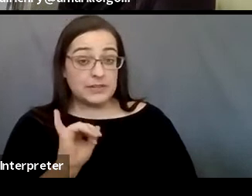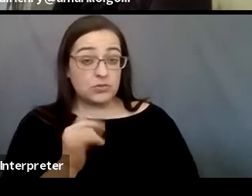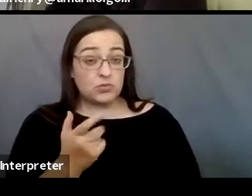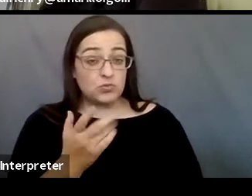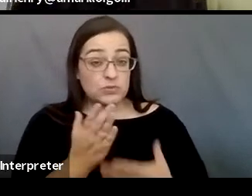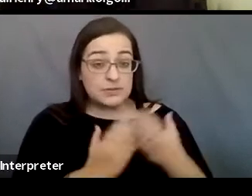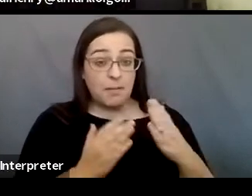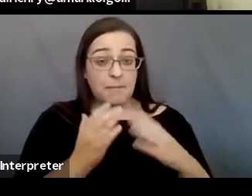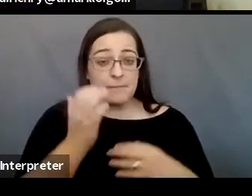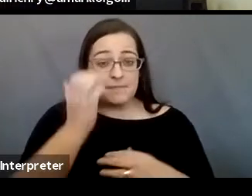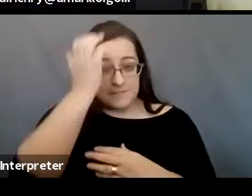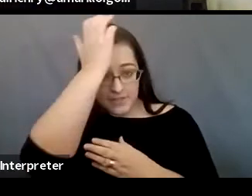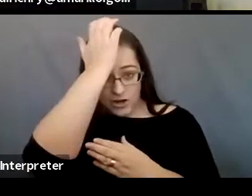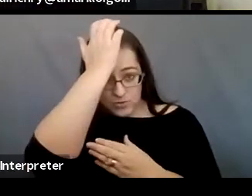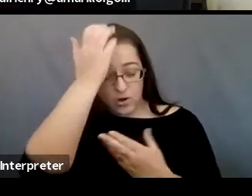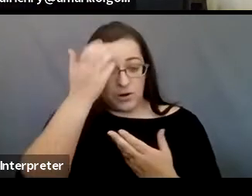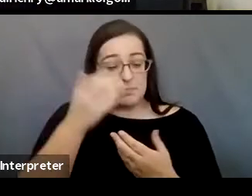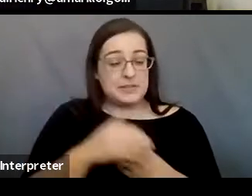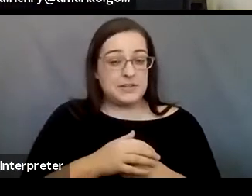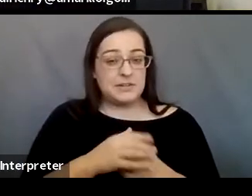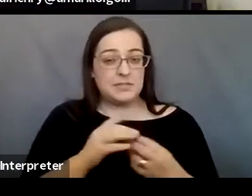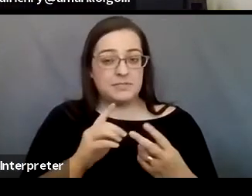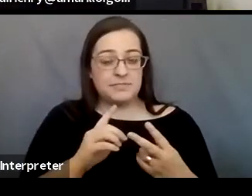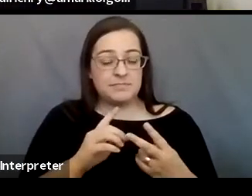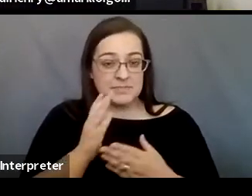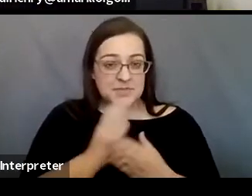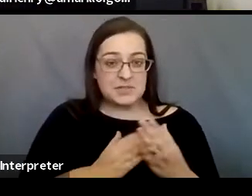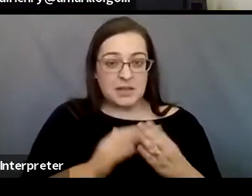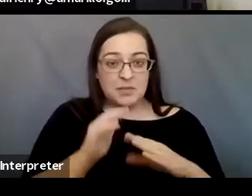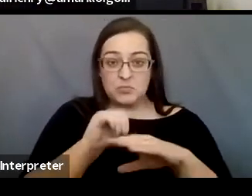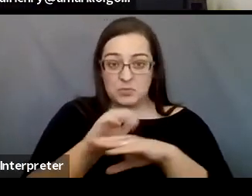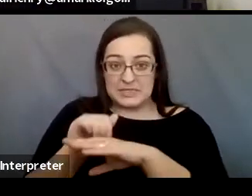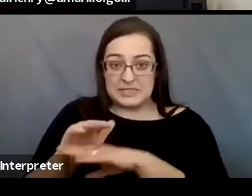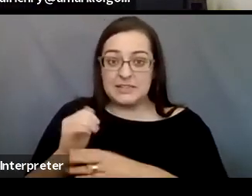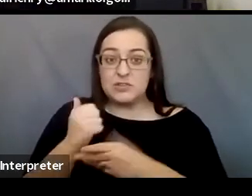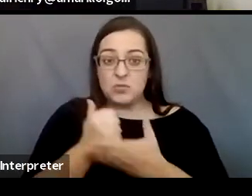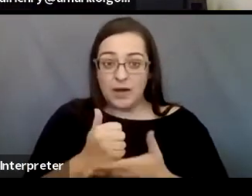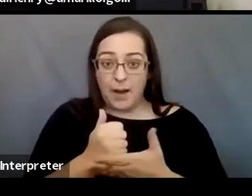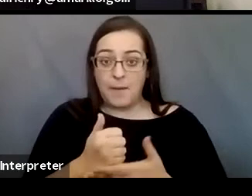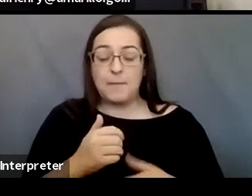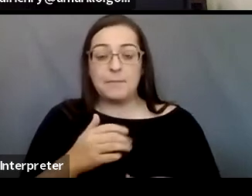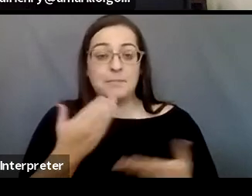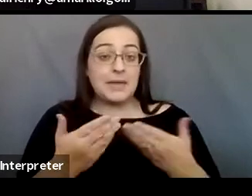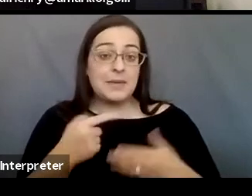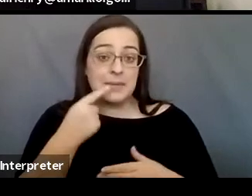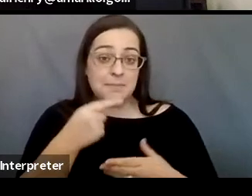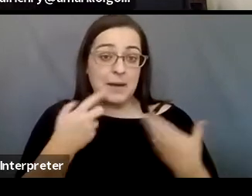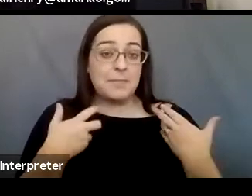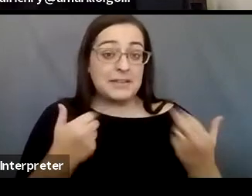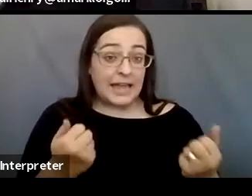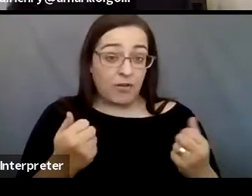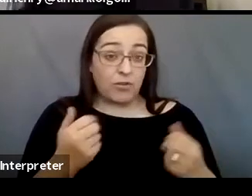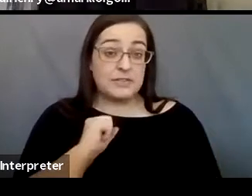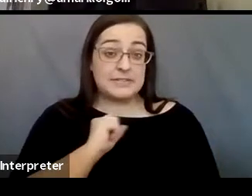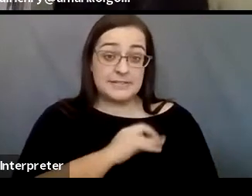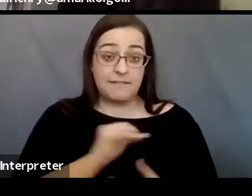of fire department personnel allocated to that location, along with possibly some public health personnel, but I'm not sure exactly how